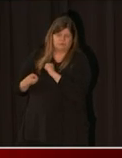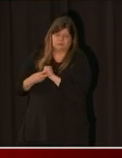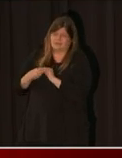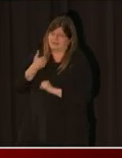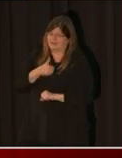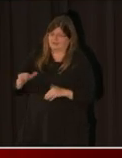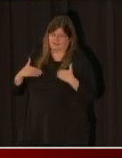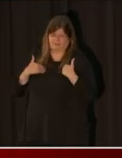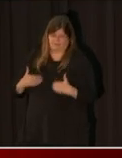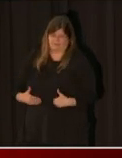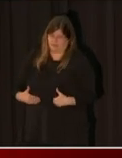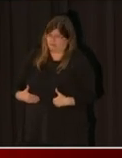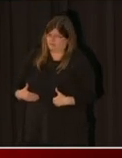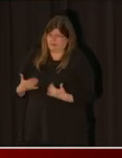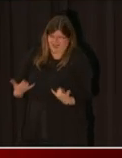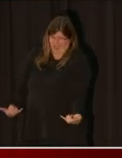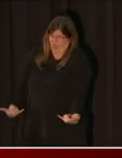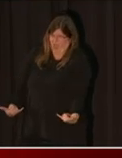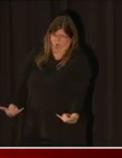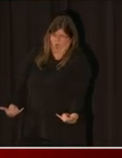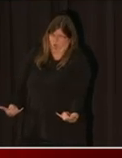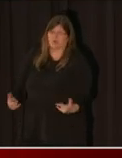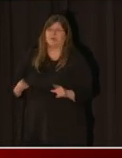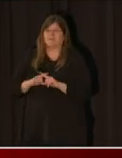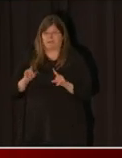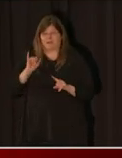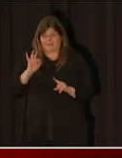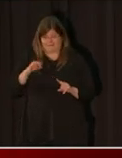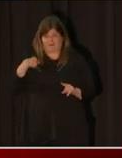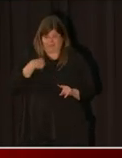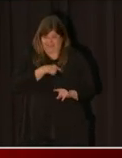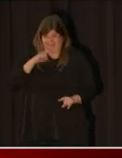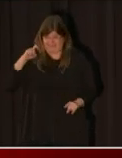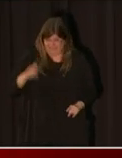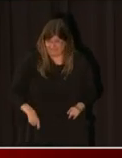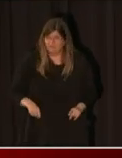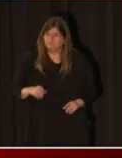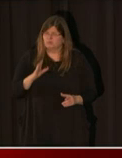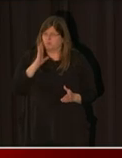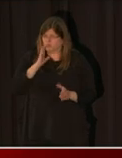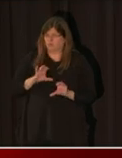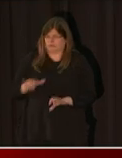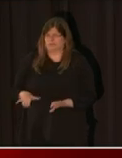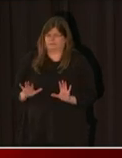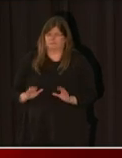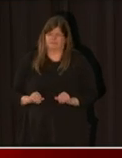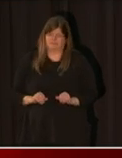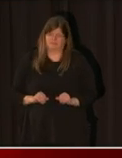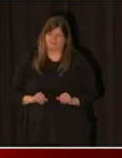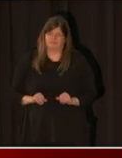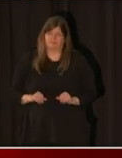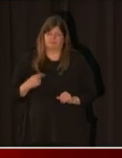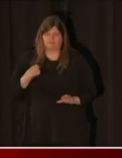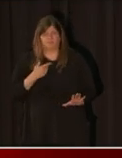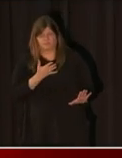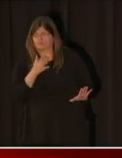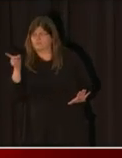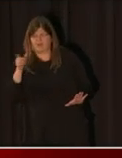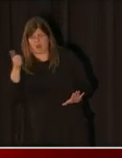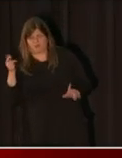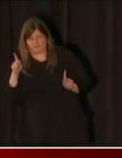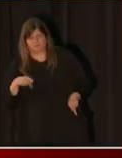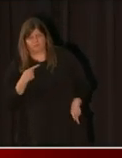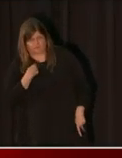Yes. Yes, Sam. Mayor, I understand the city is preparing the convention